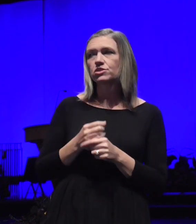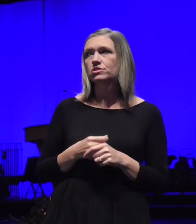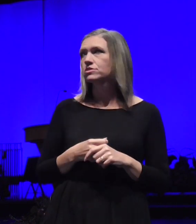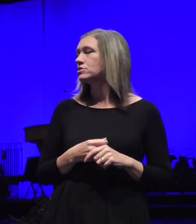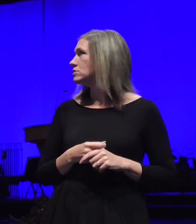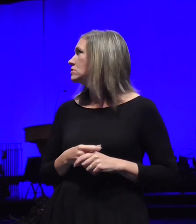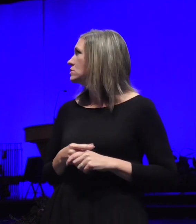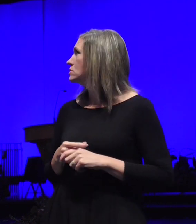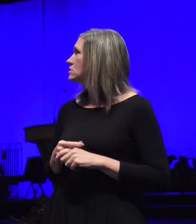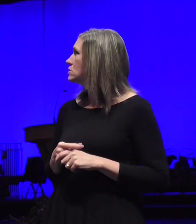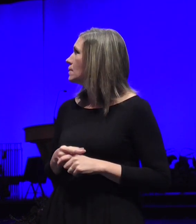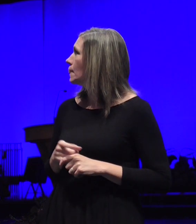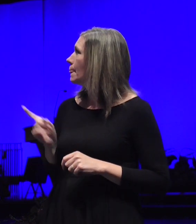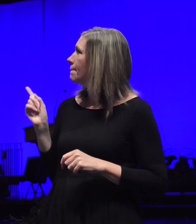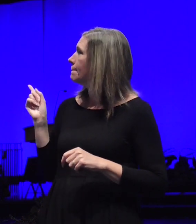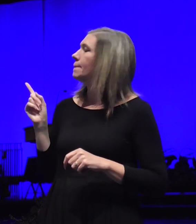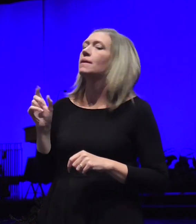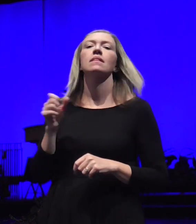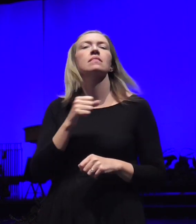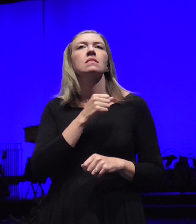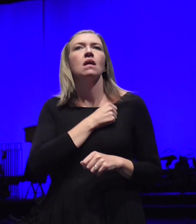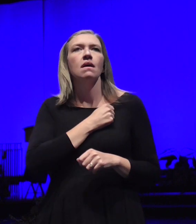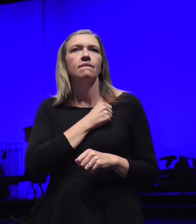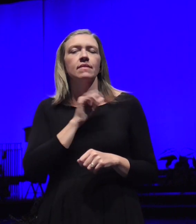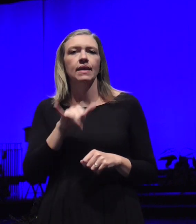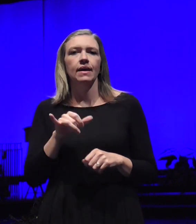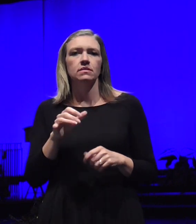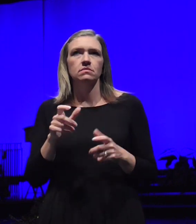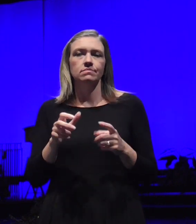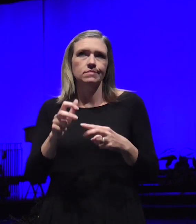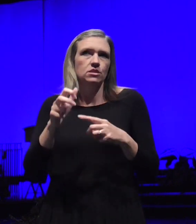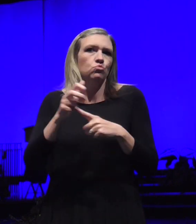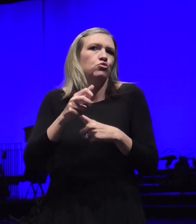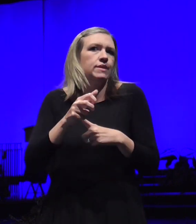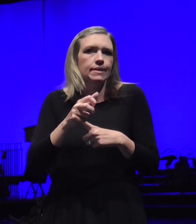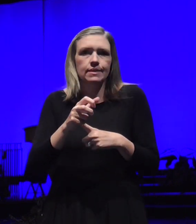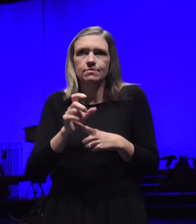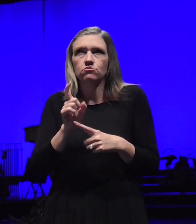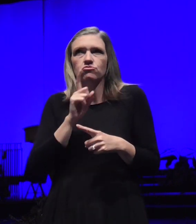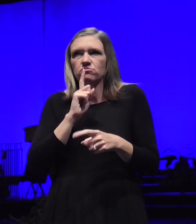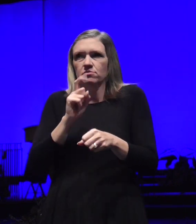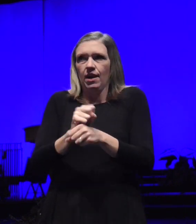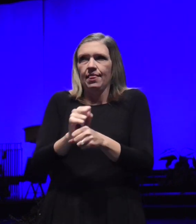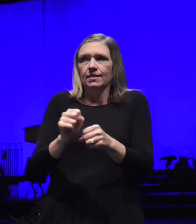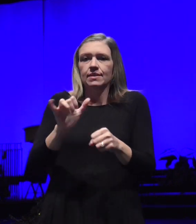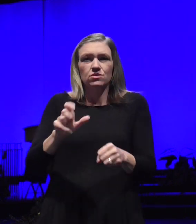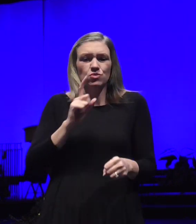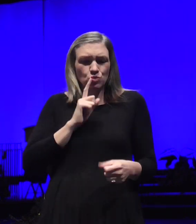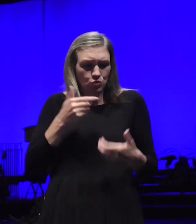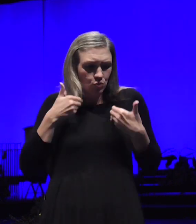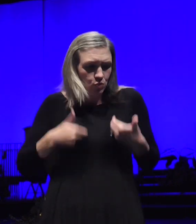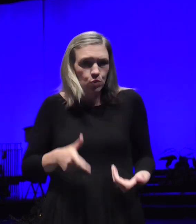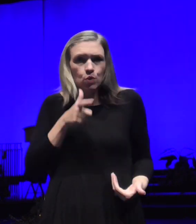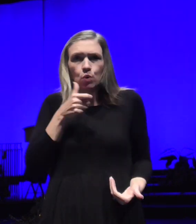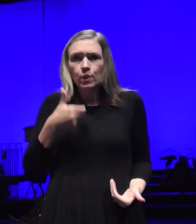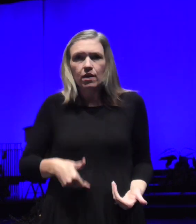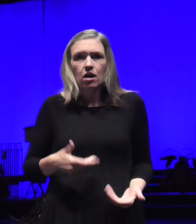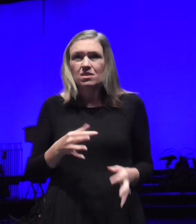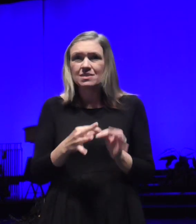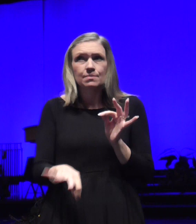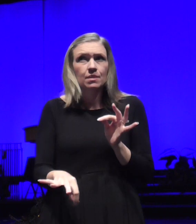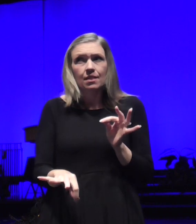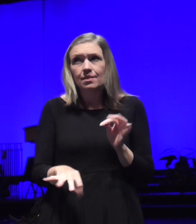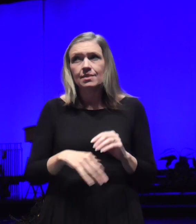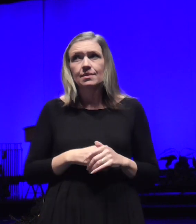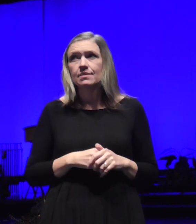And so love, that supreme reality, it's our true self. It's who we are. It's as simple as that.